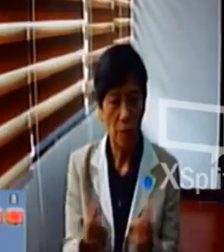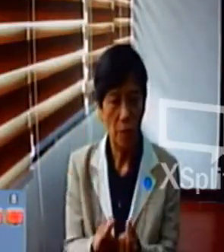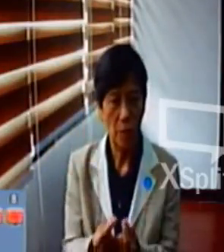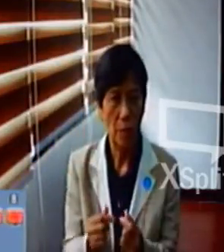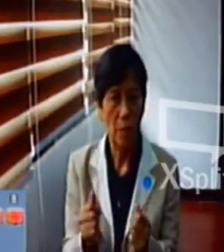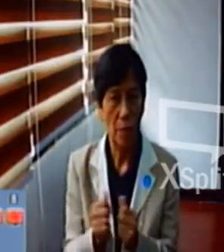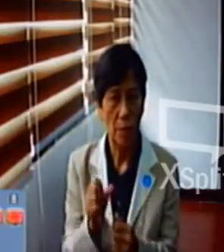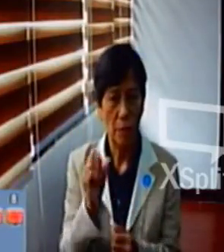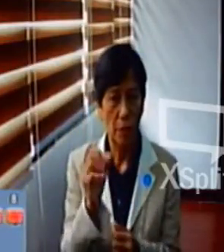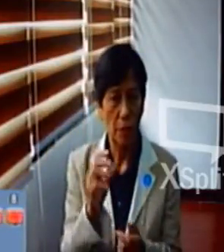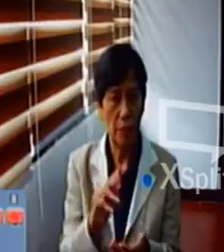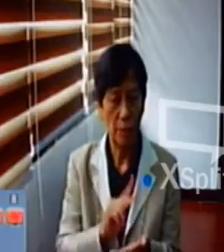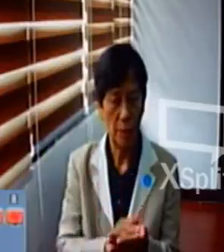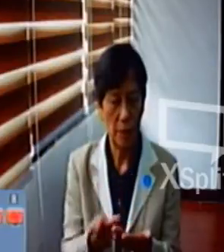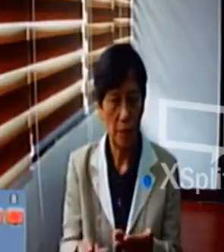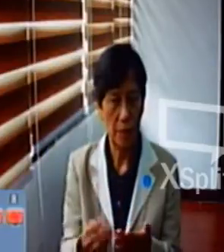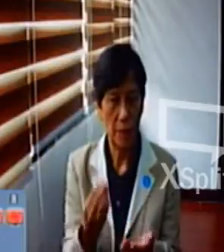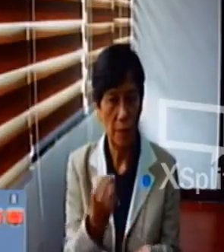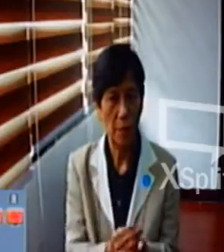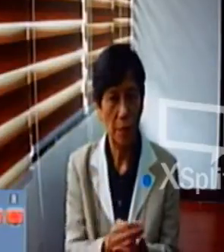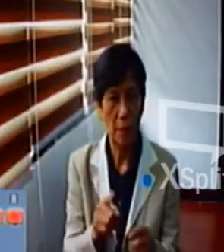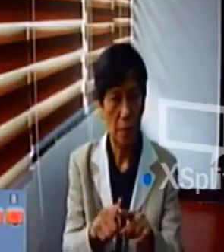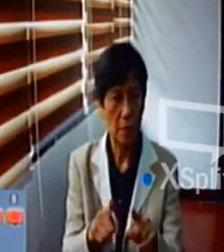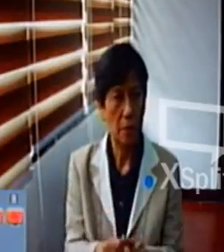pages, remarked as